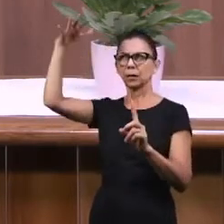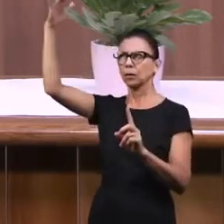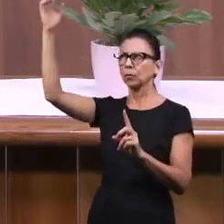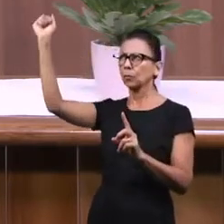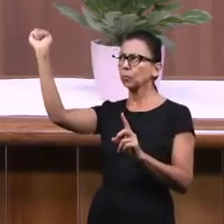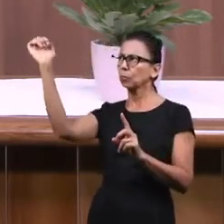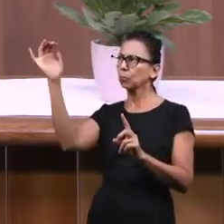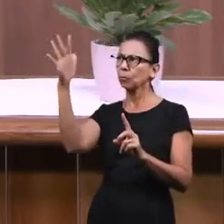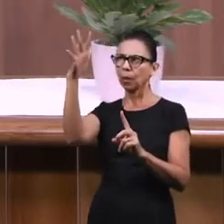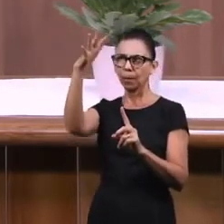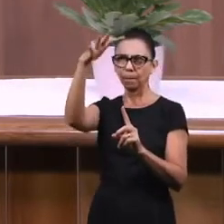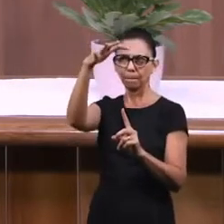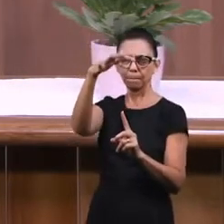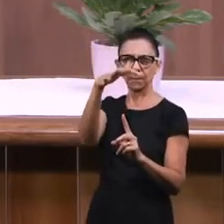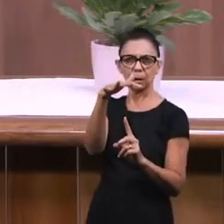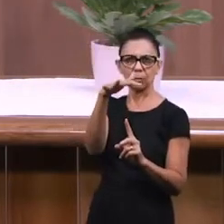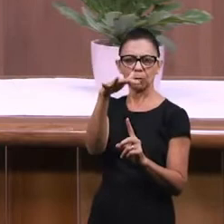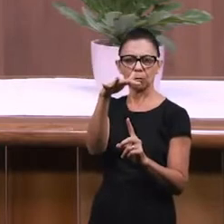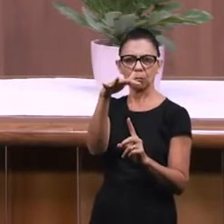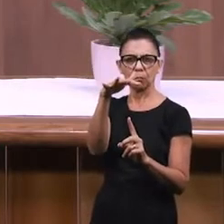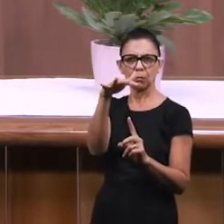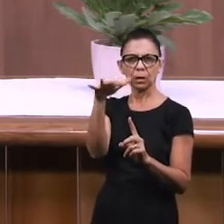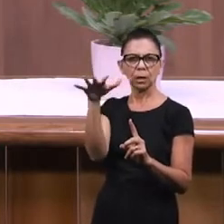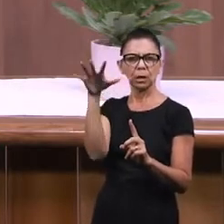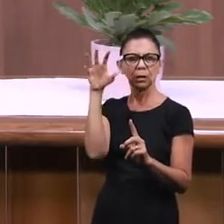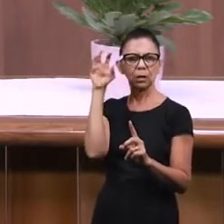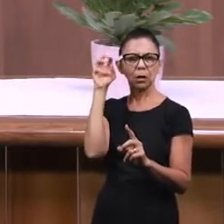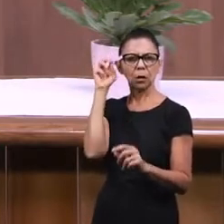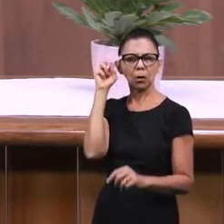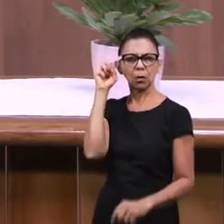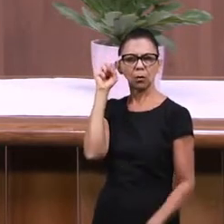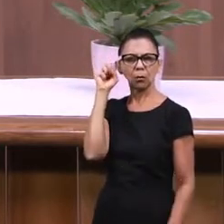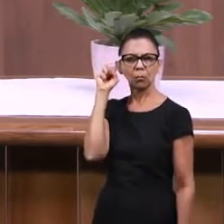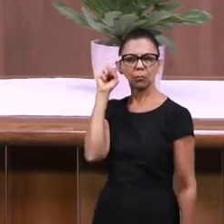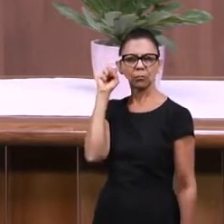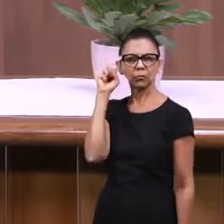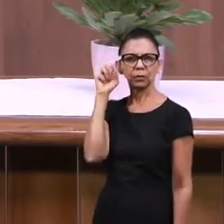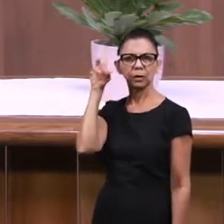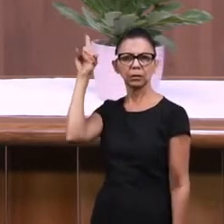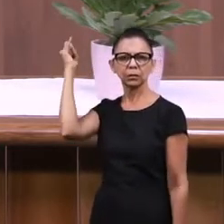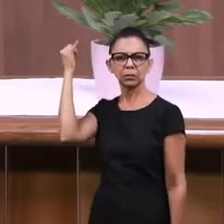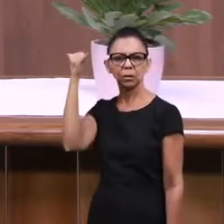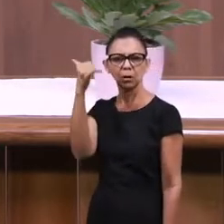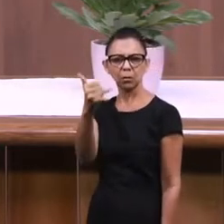and hands, and he heard what God had said.